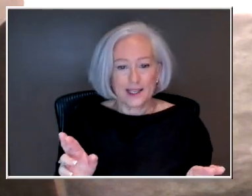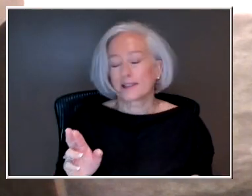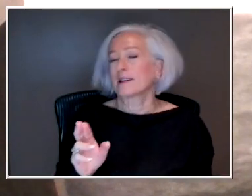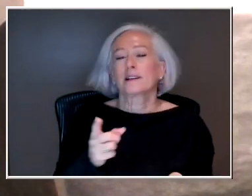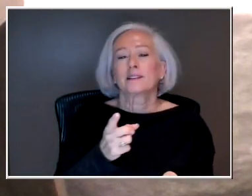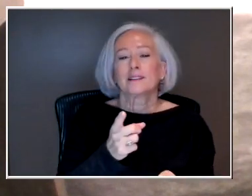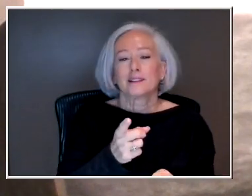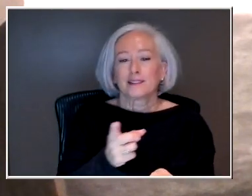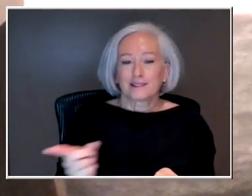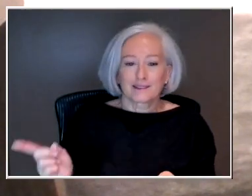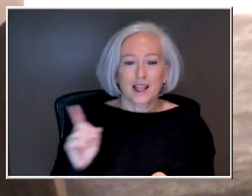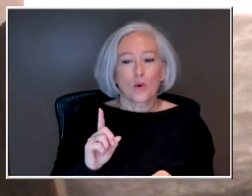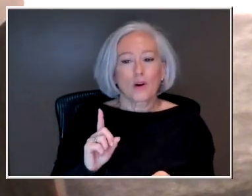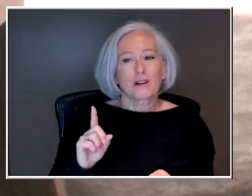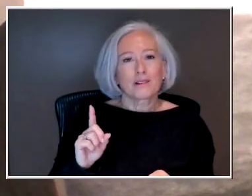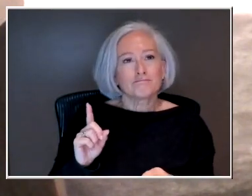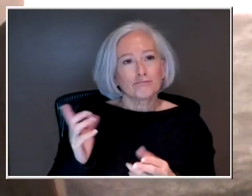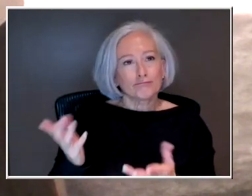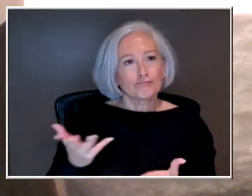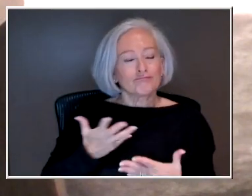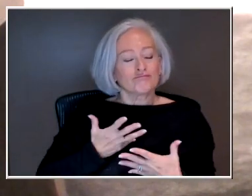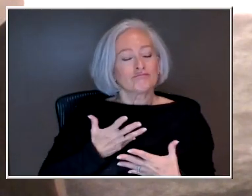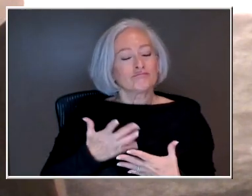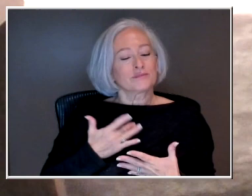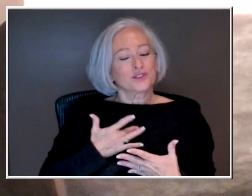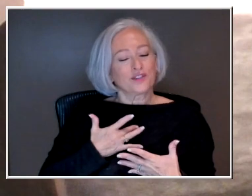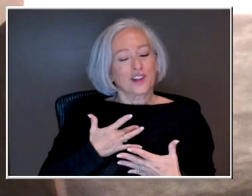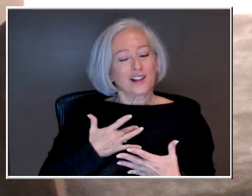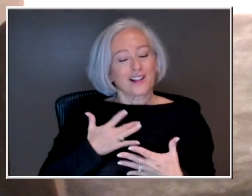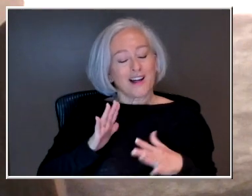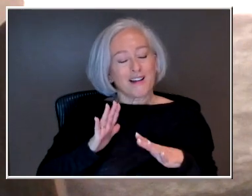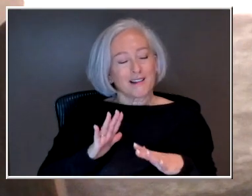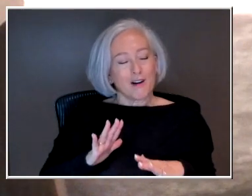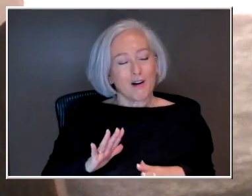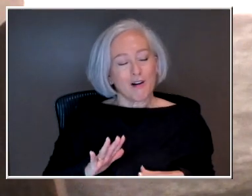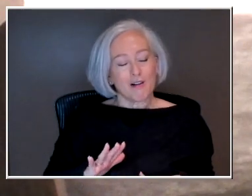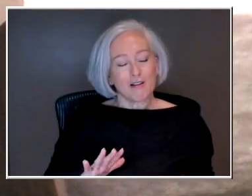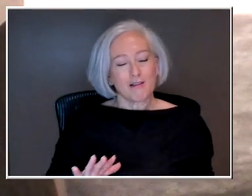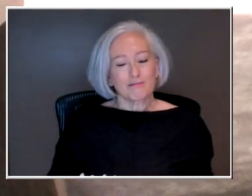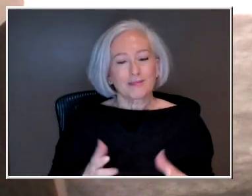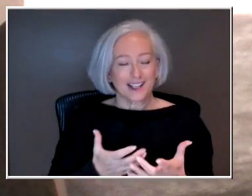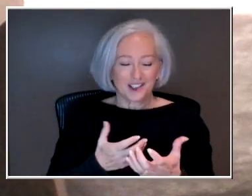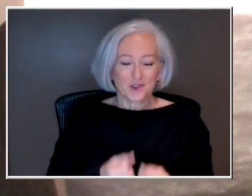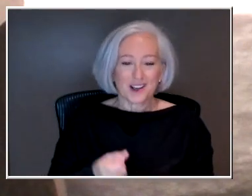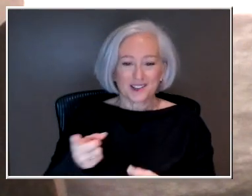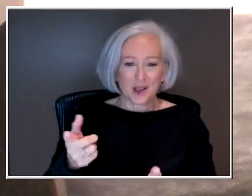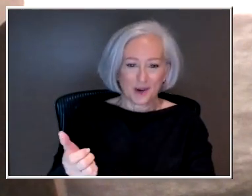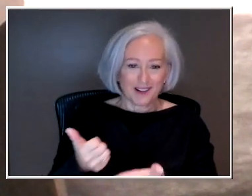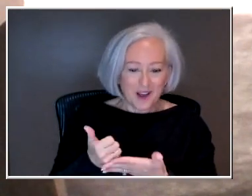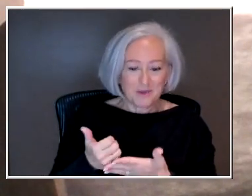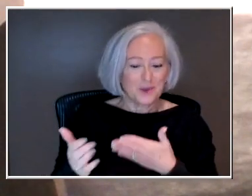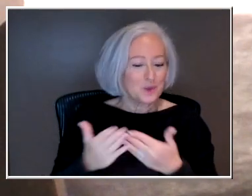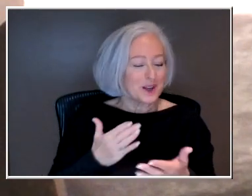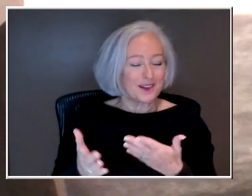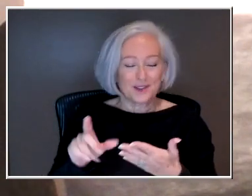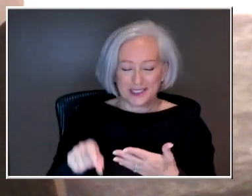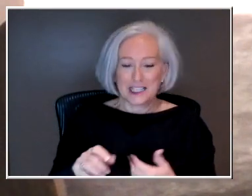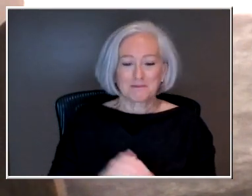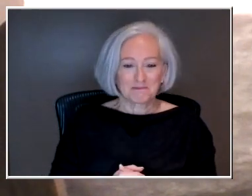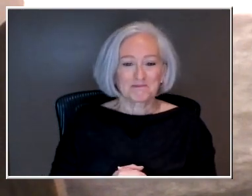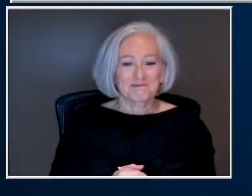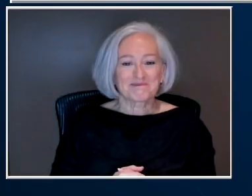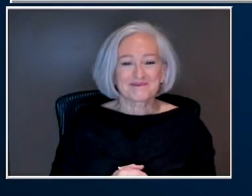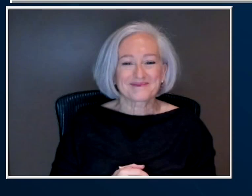kind of have a sense of calm and trust that our providers were going to do everything they could to help us out with getting our